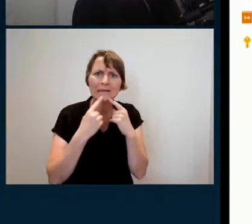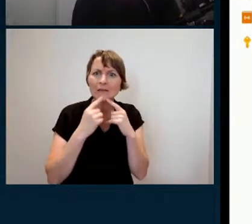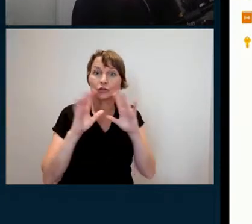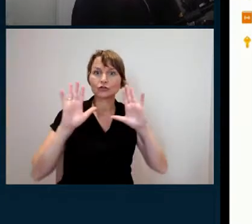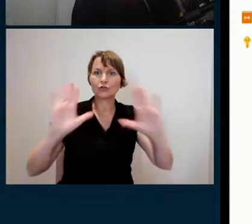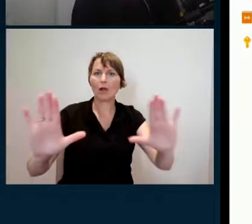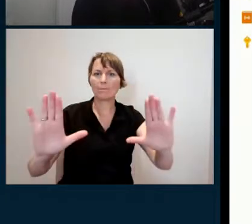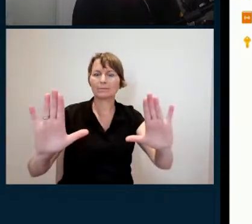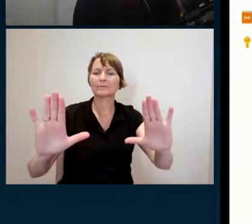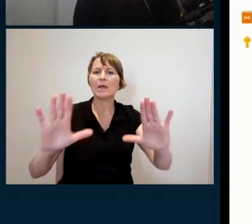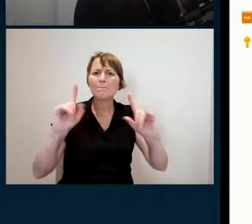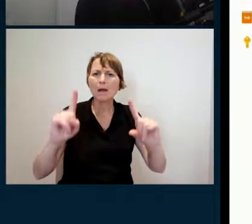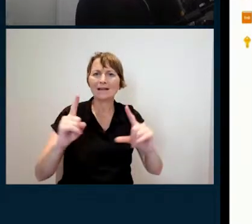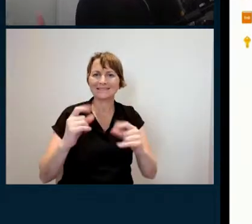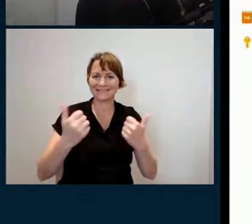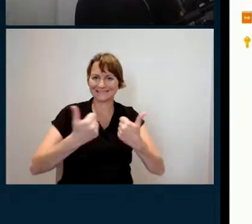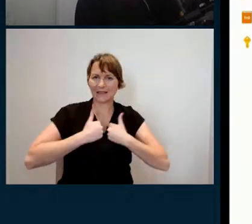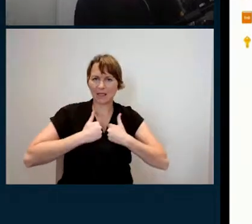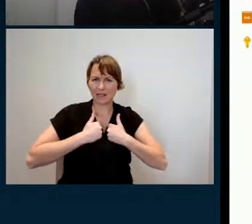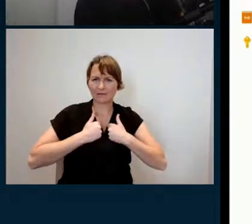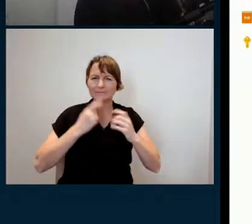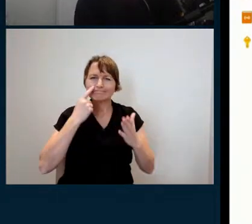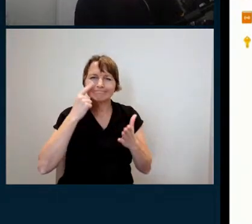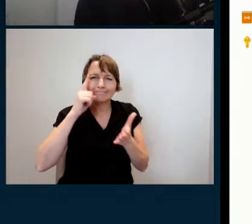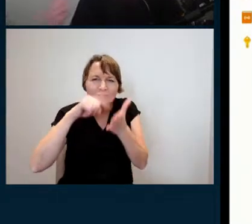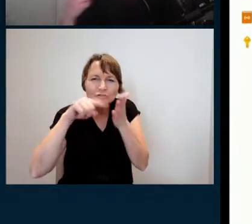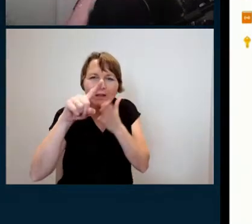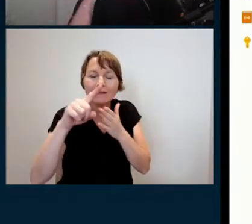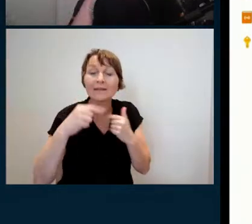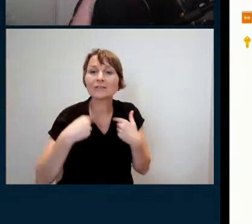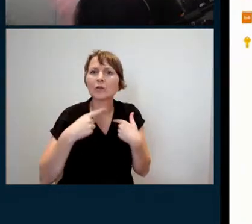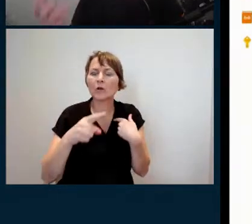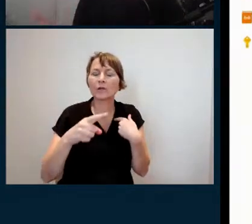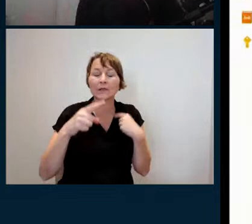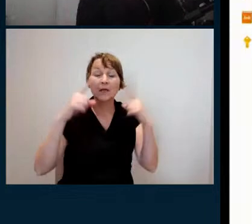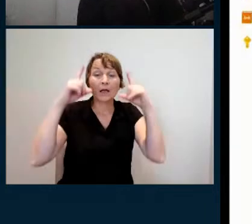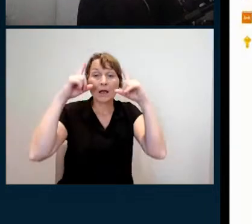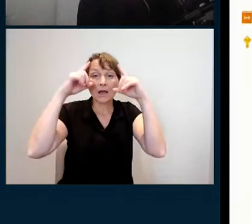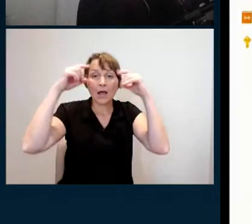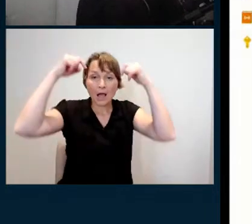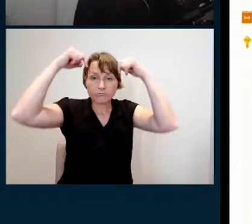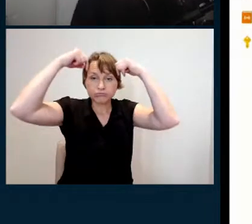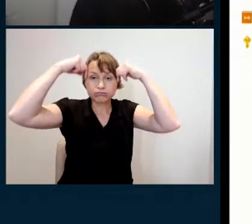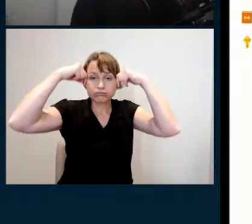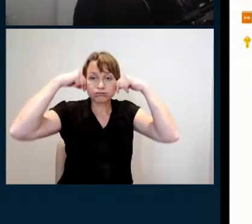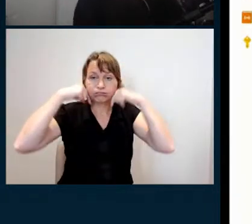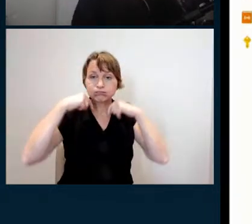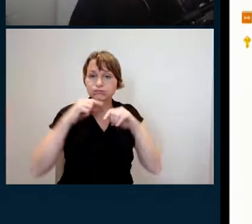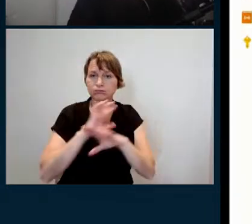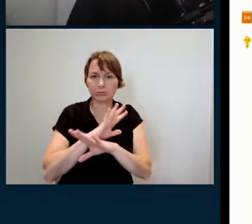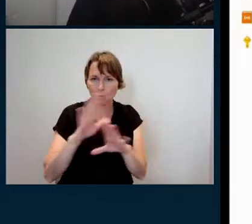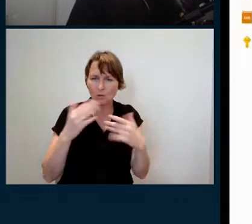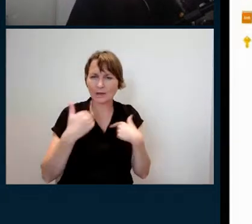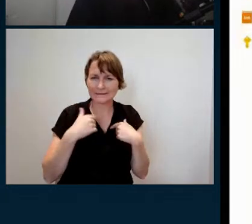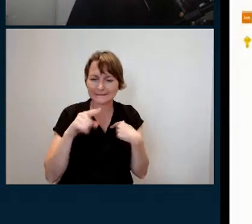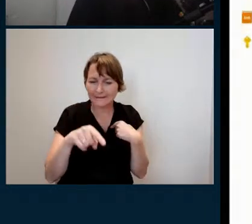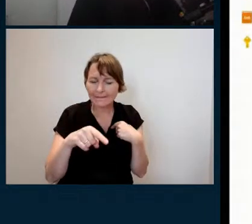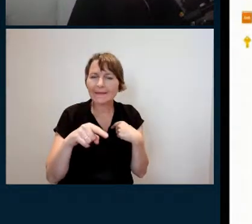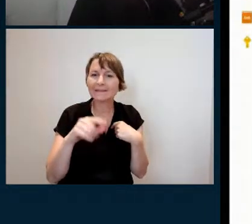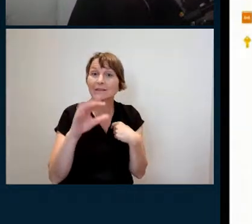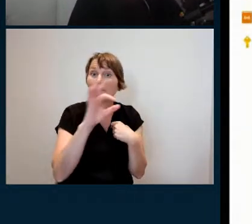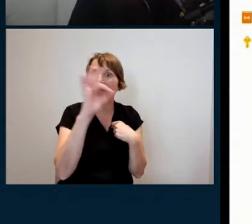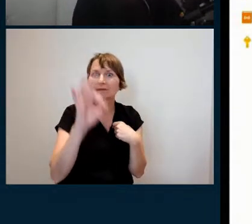manually. Just to save yourself from a lot of headaches if it goes wrong. This percentage is crazy high, by